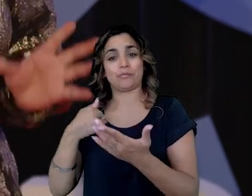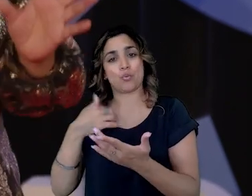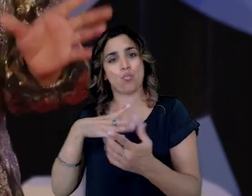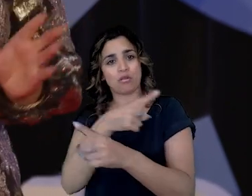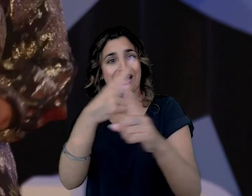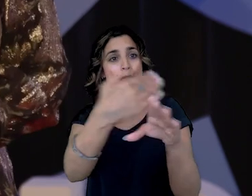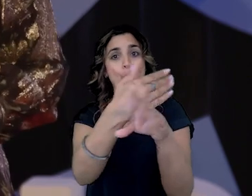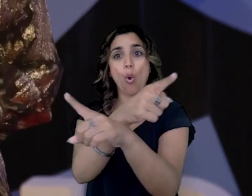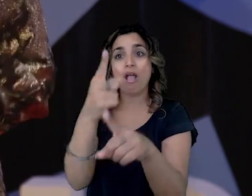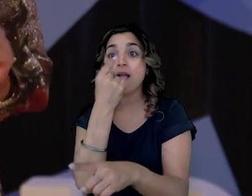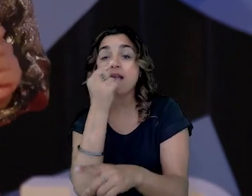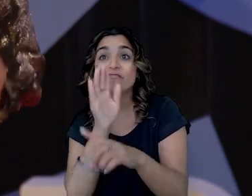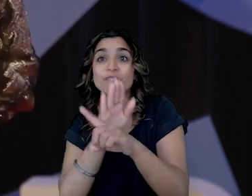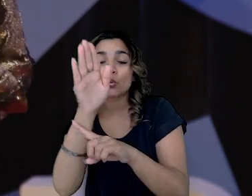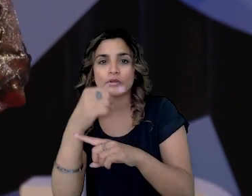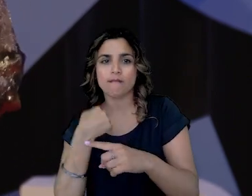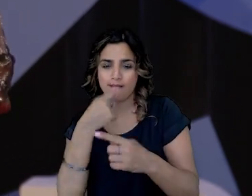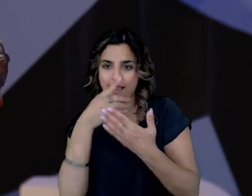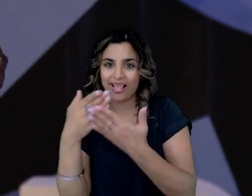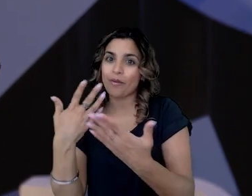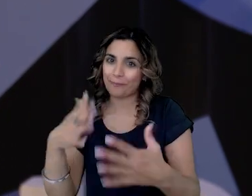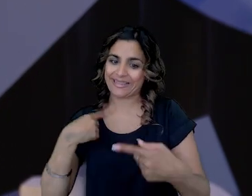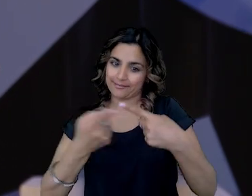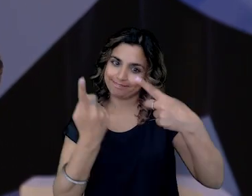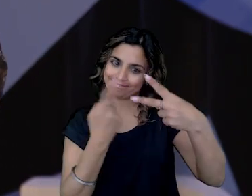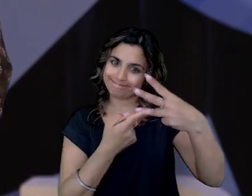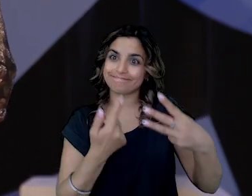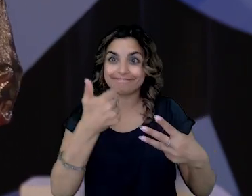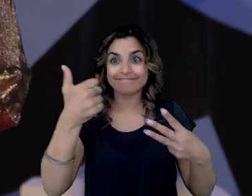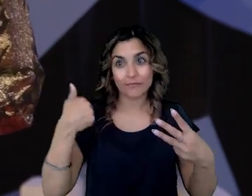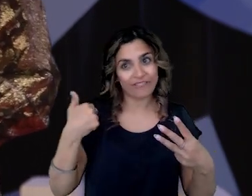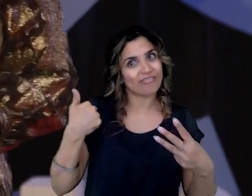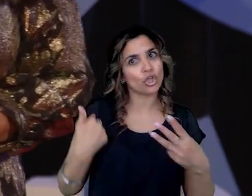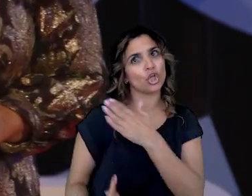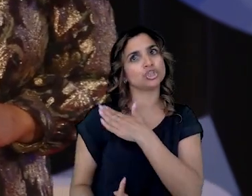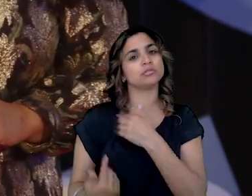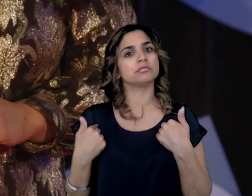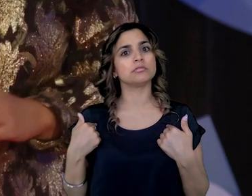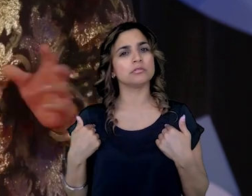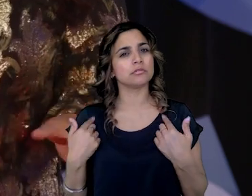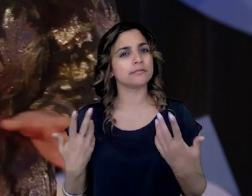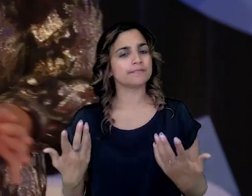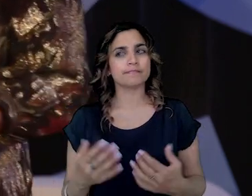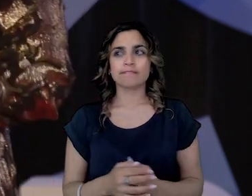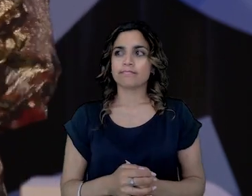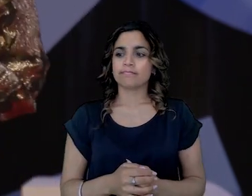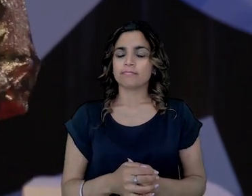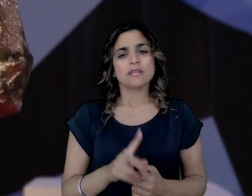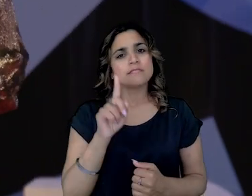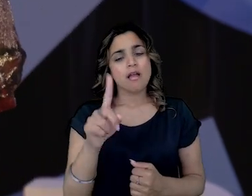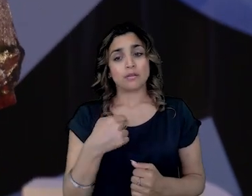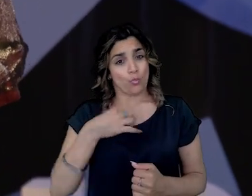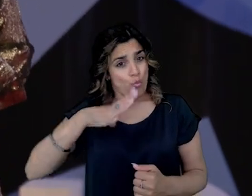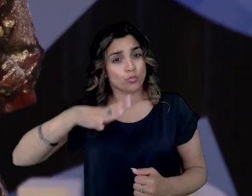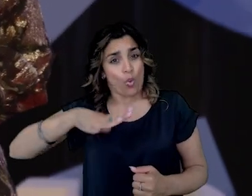give my prospective employees a single reason to not hire me but despite having every